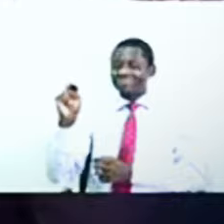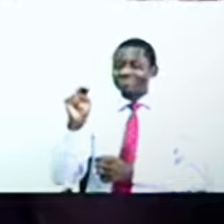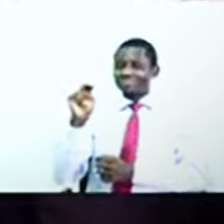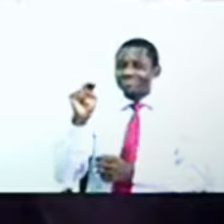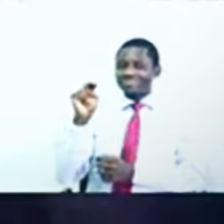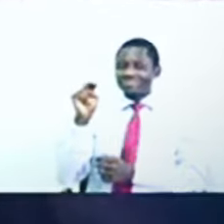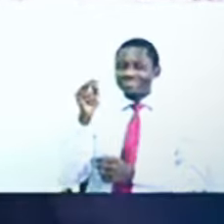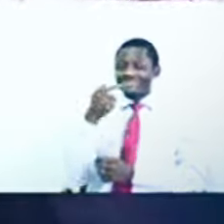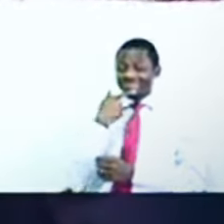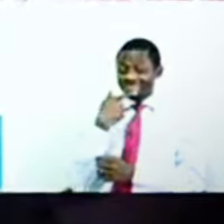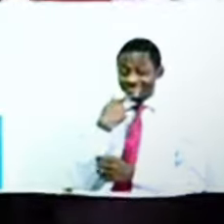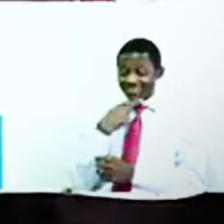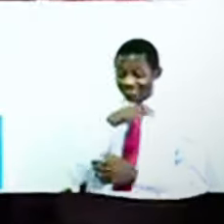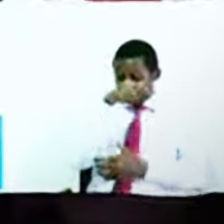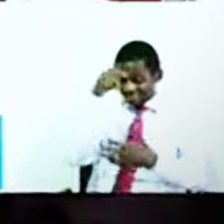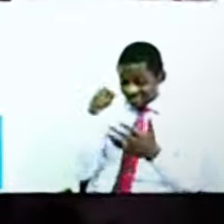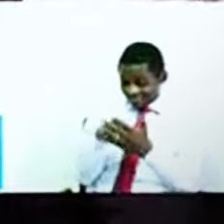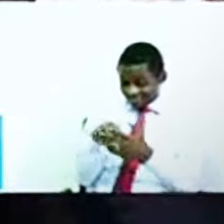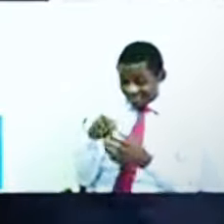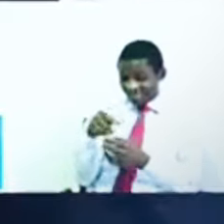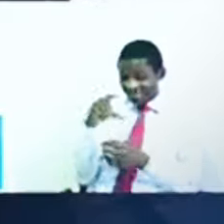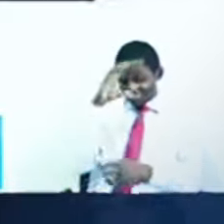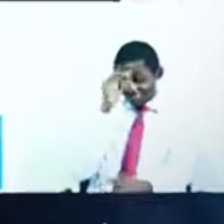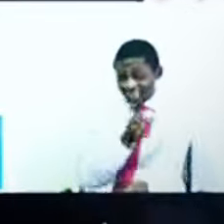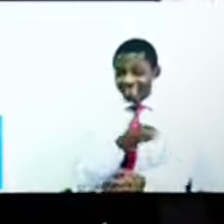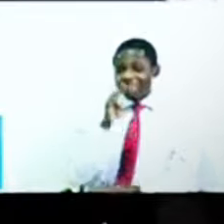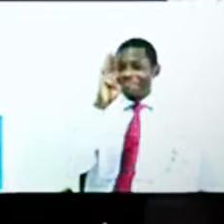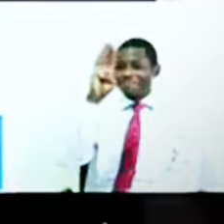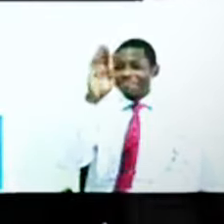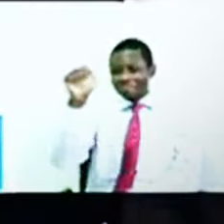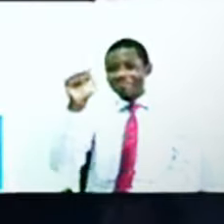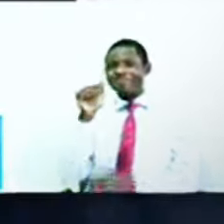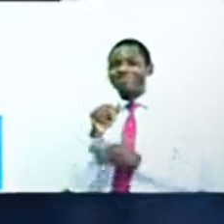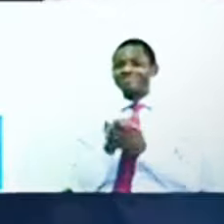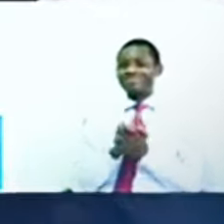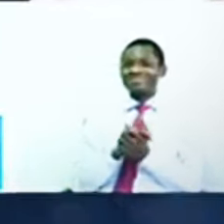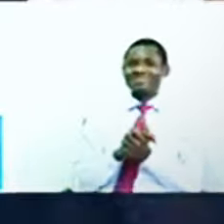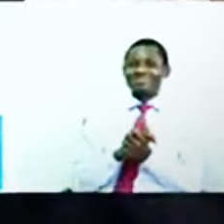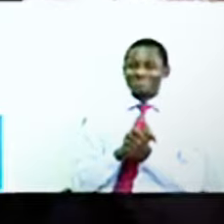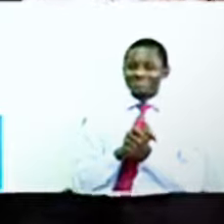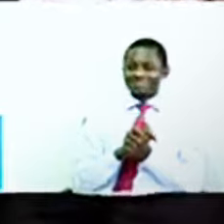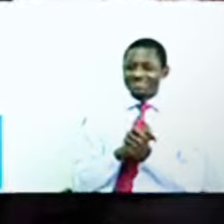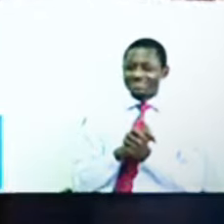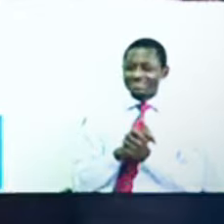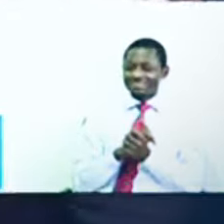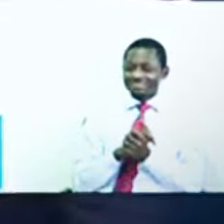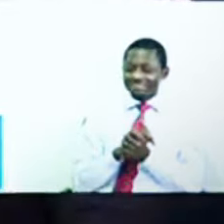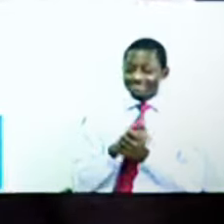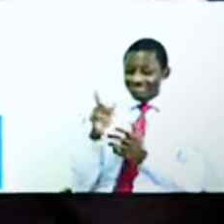Hey, so what do you need a son? I'm getting a ba. Anyway, don't mind Obobi.